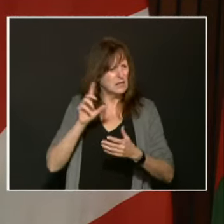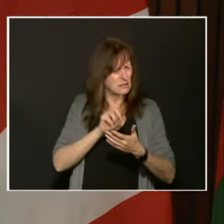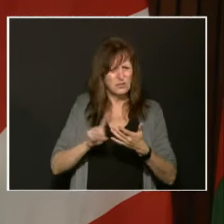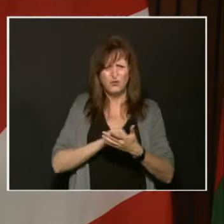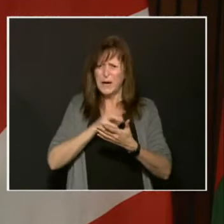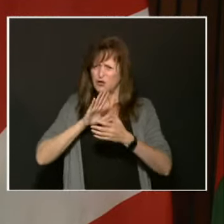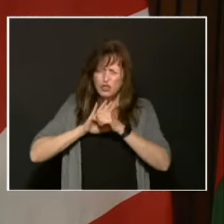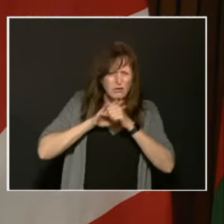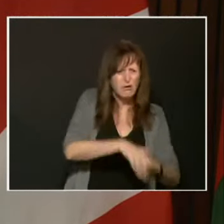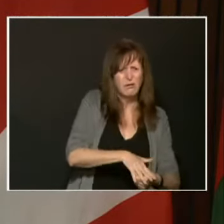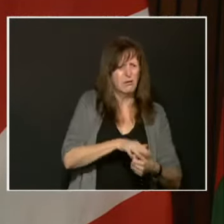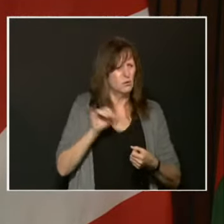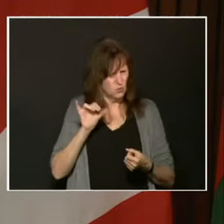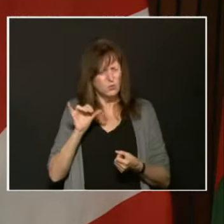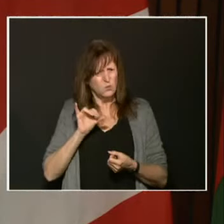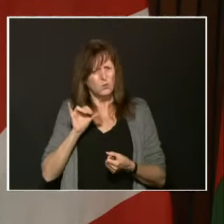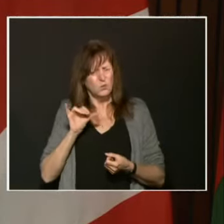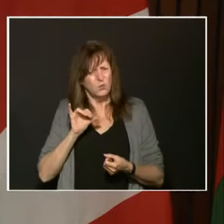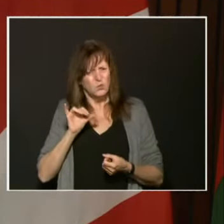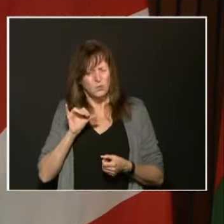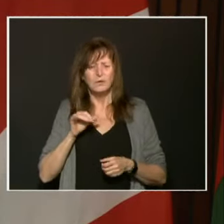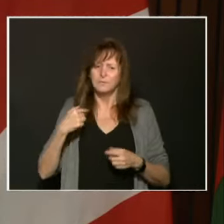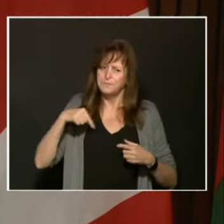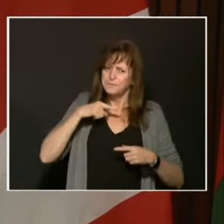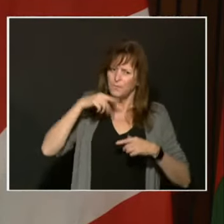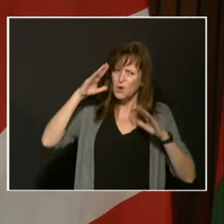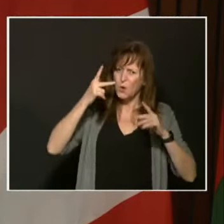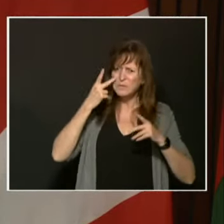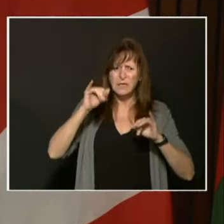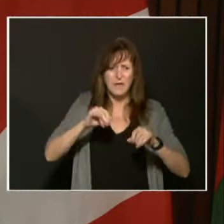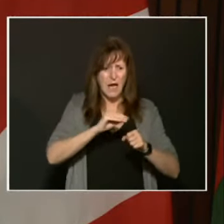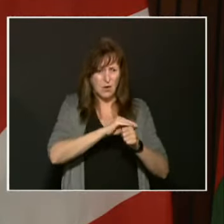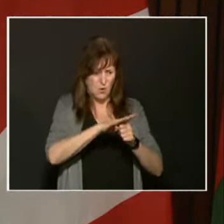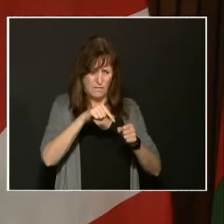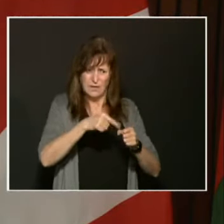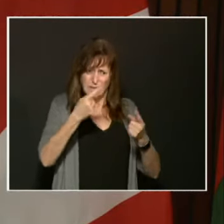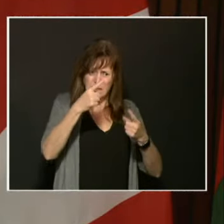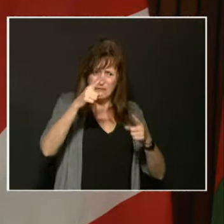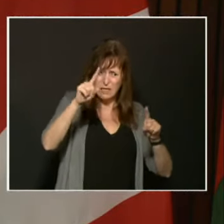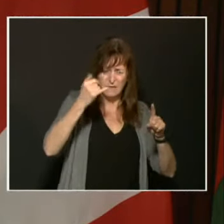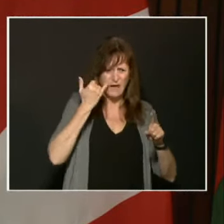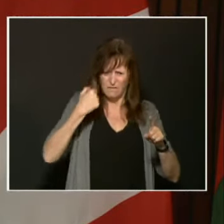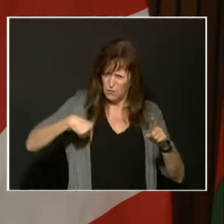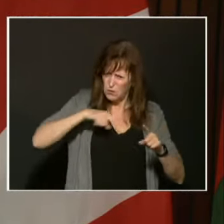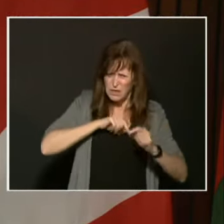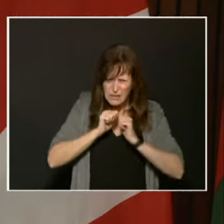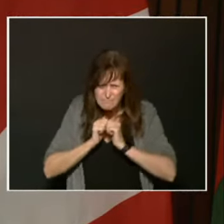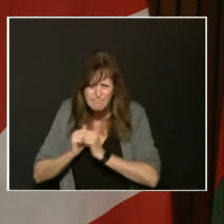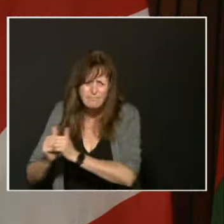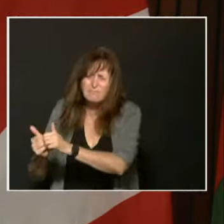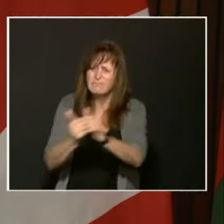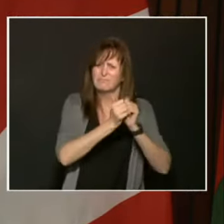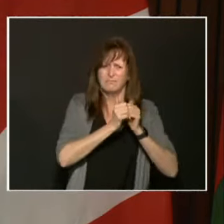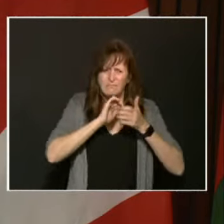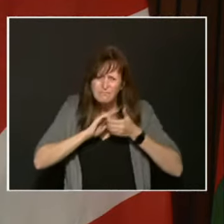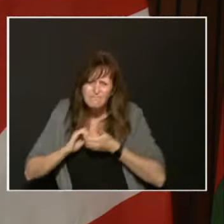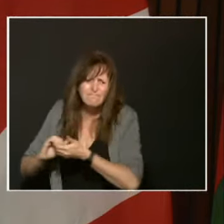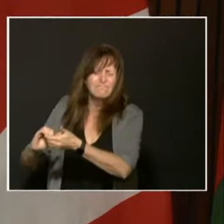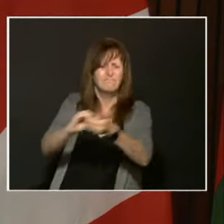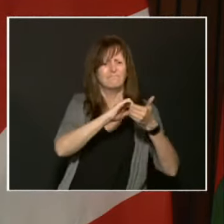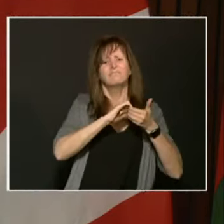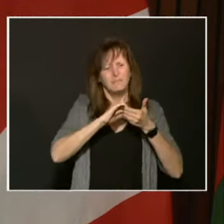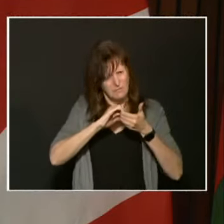now is a reminder of the good that we can create if we look up and we act together. So I talked about the